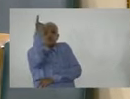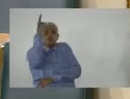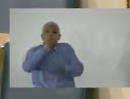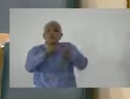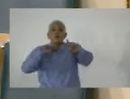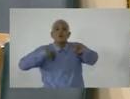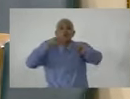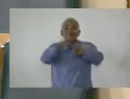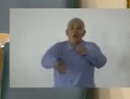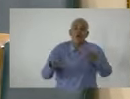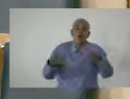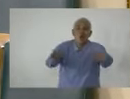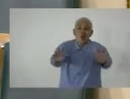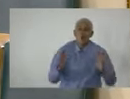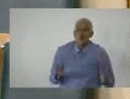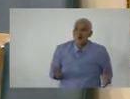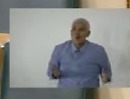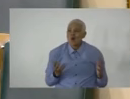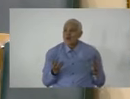but we cannot allow